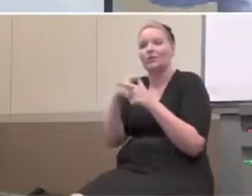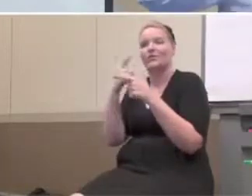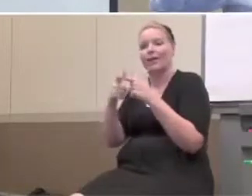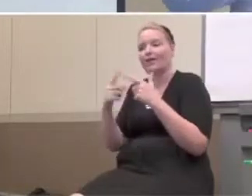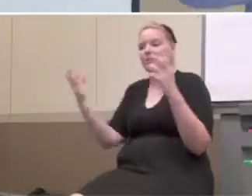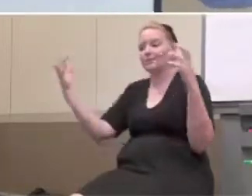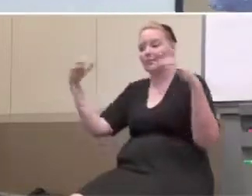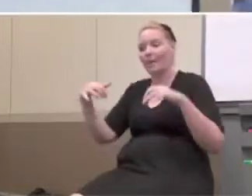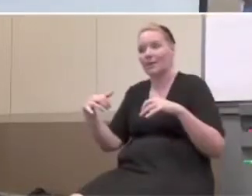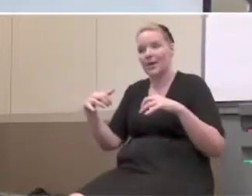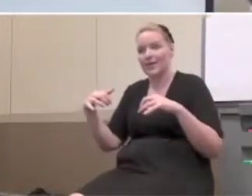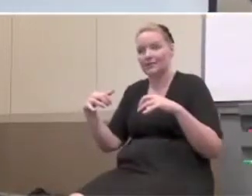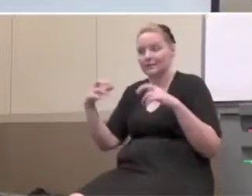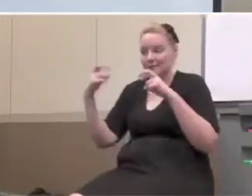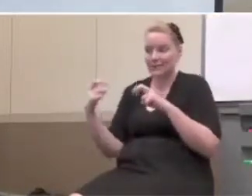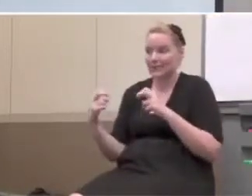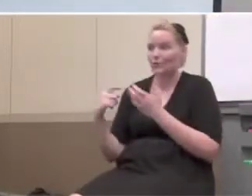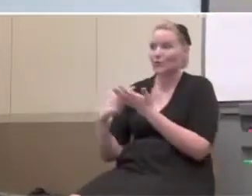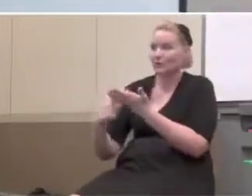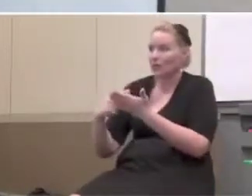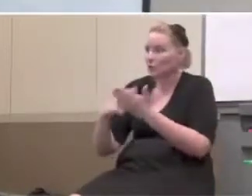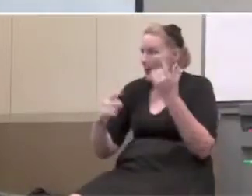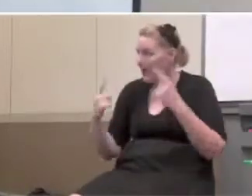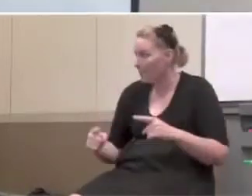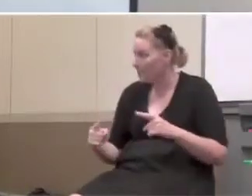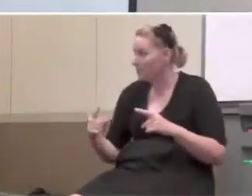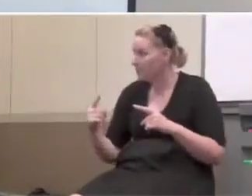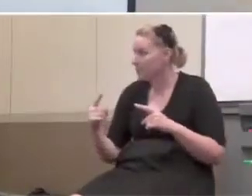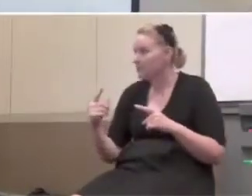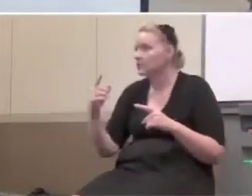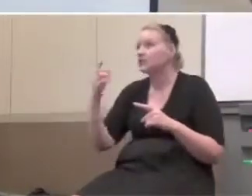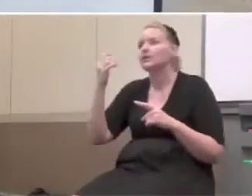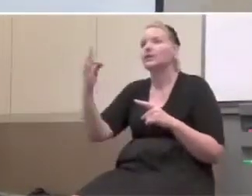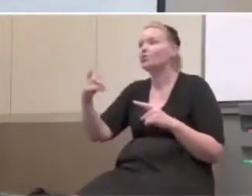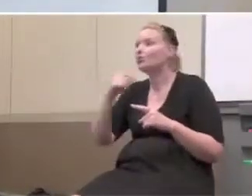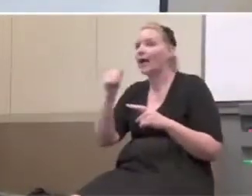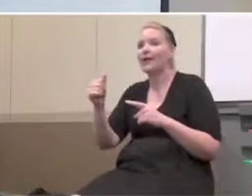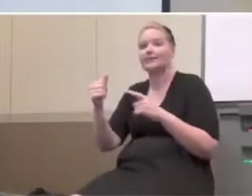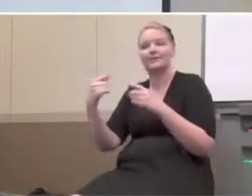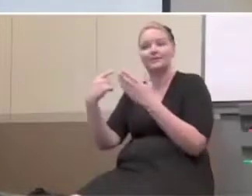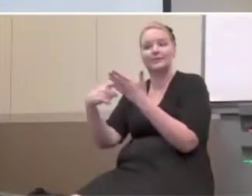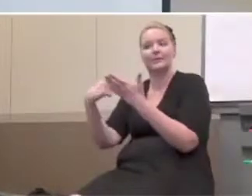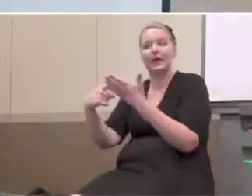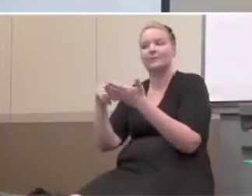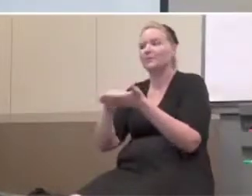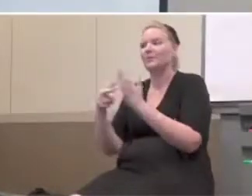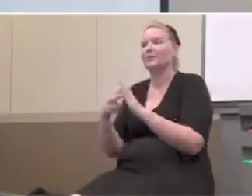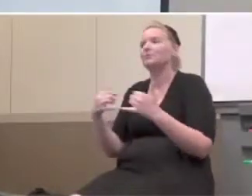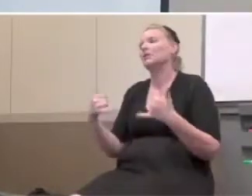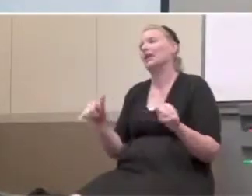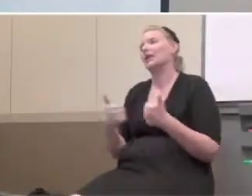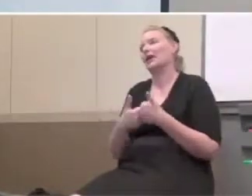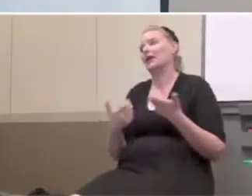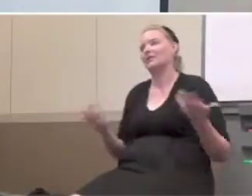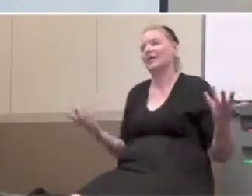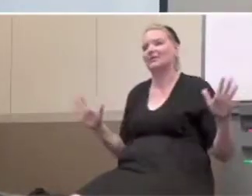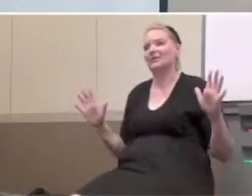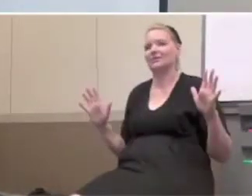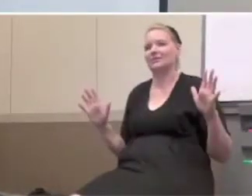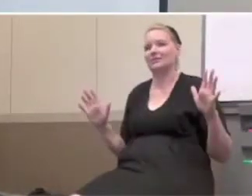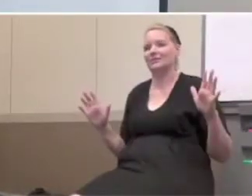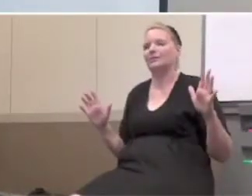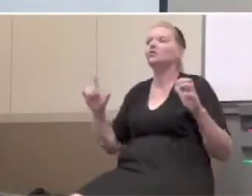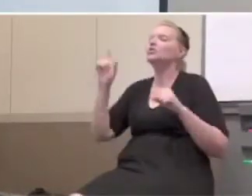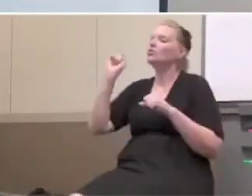and discussing it afterwards. If you don't have that discussion afterwards, then you're just playing games with them. It's important to do